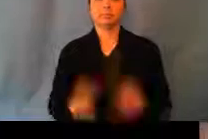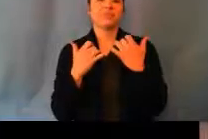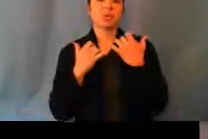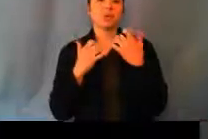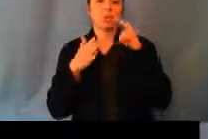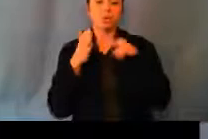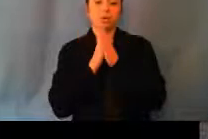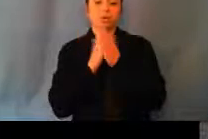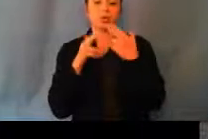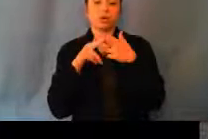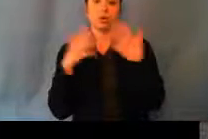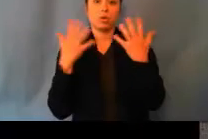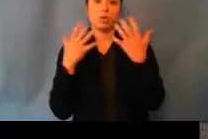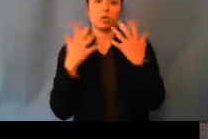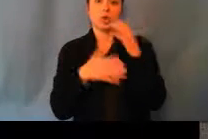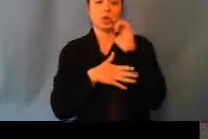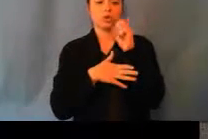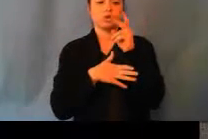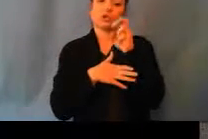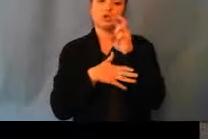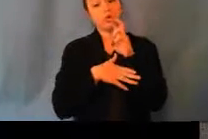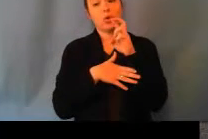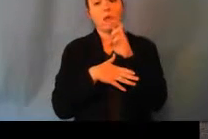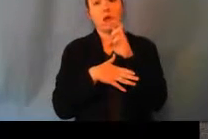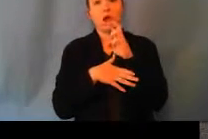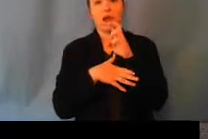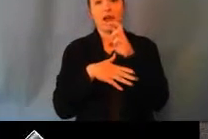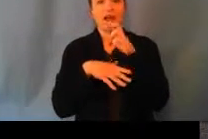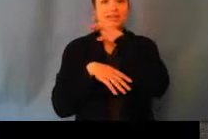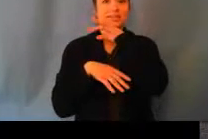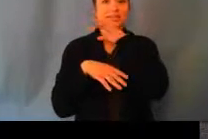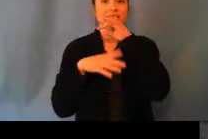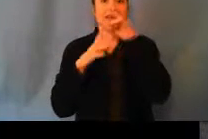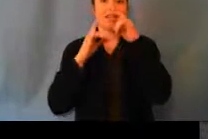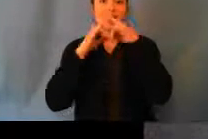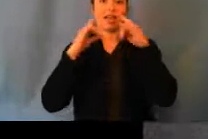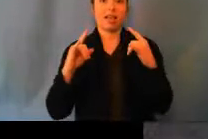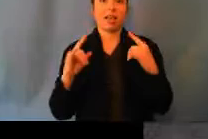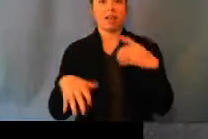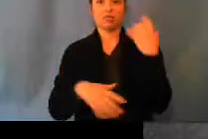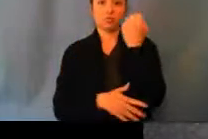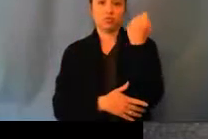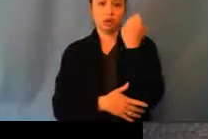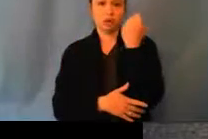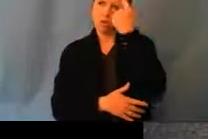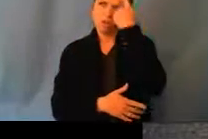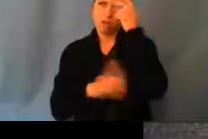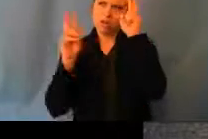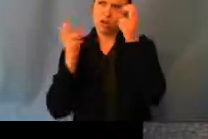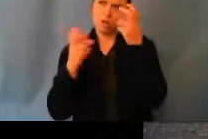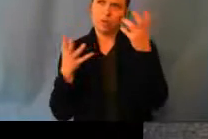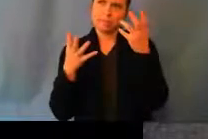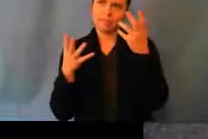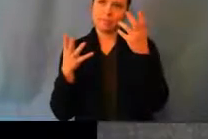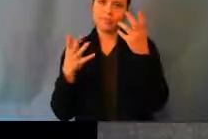Now let's read this book called Super Sandcastle Saturday. What do you think this is going to be about? You're right,